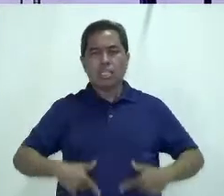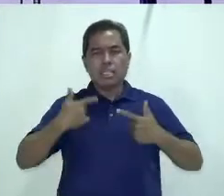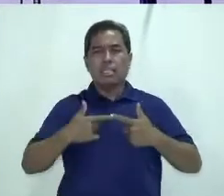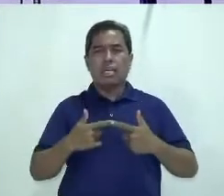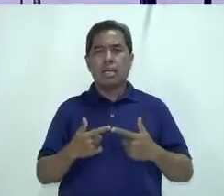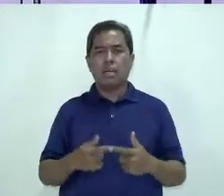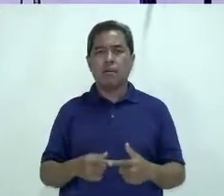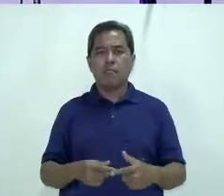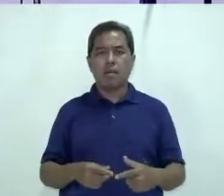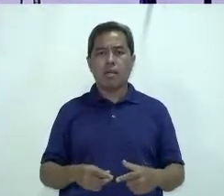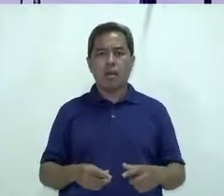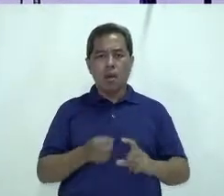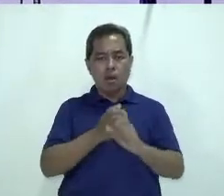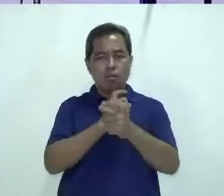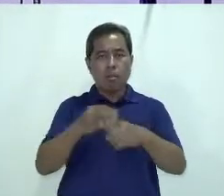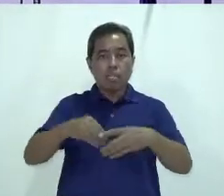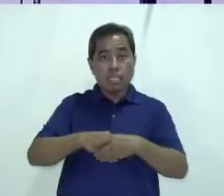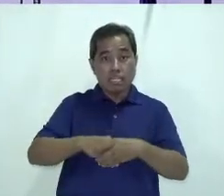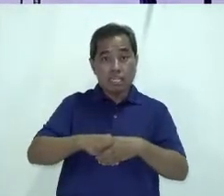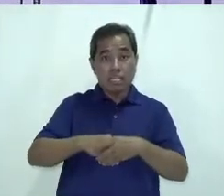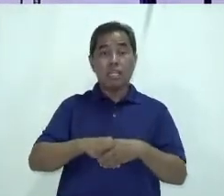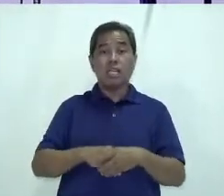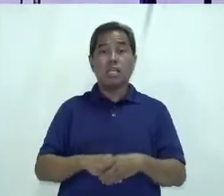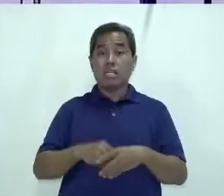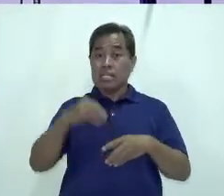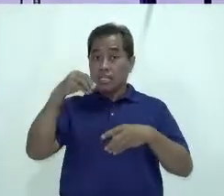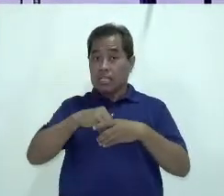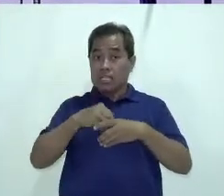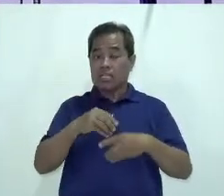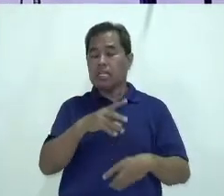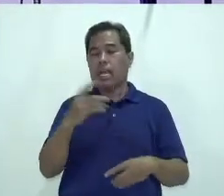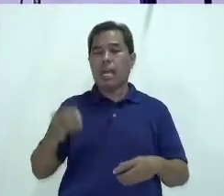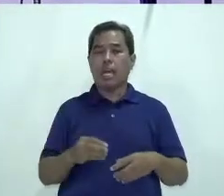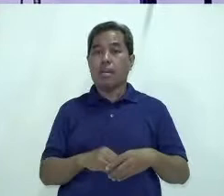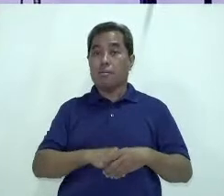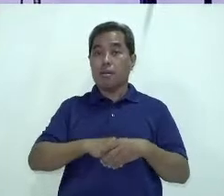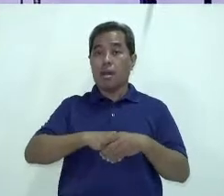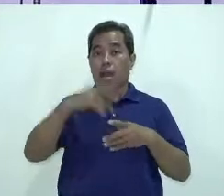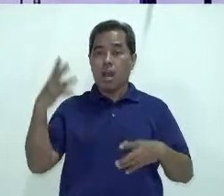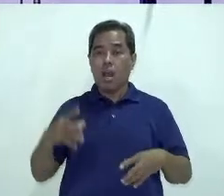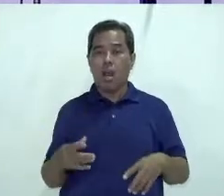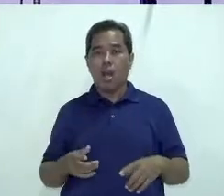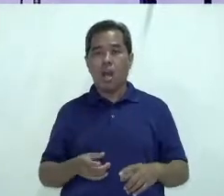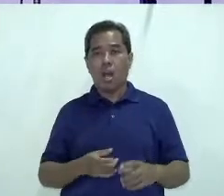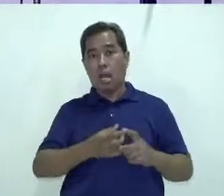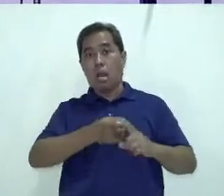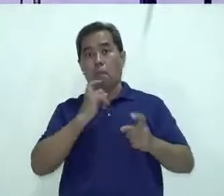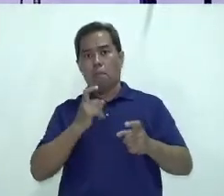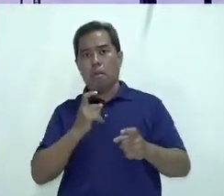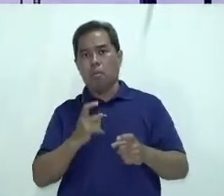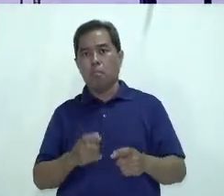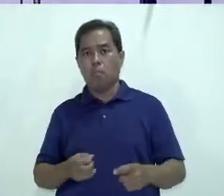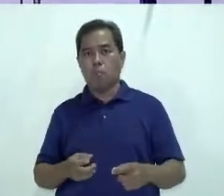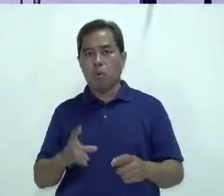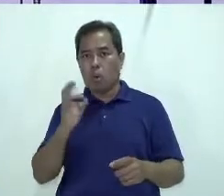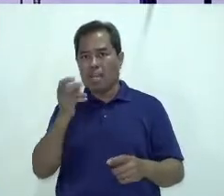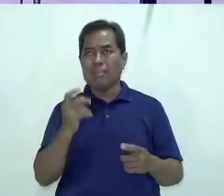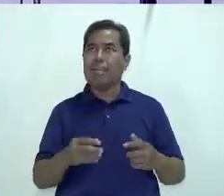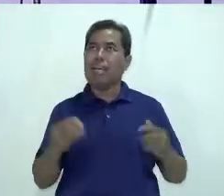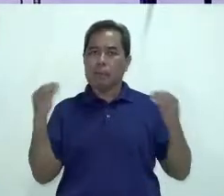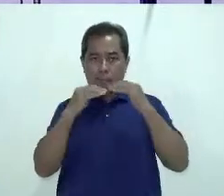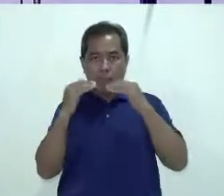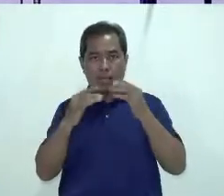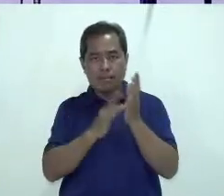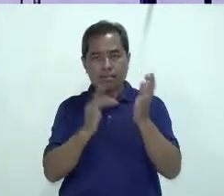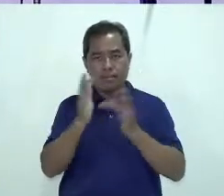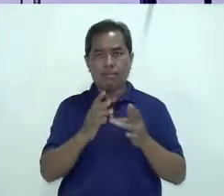the inside out. When most likely before Christ, they probably would have fought these other people